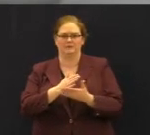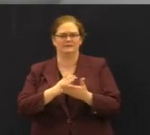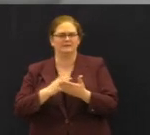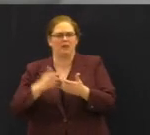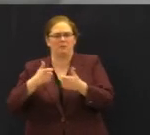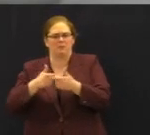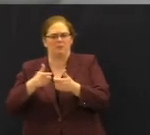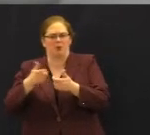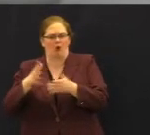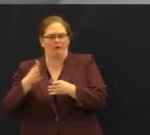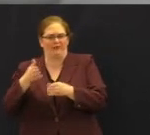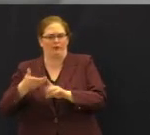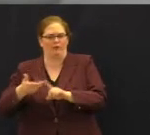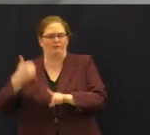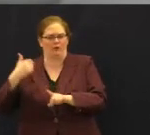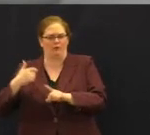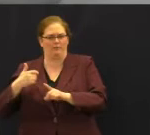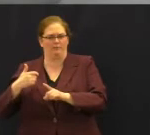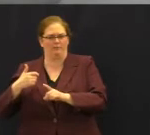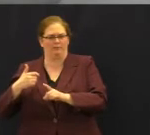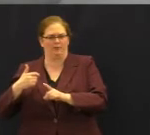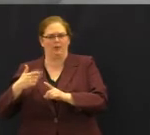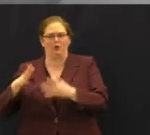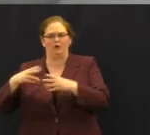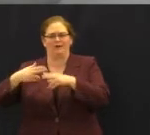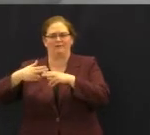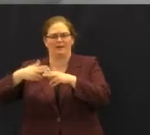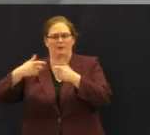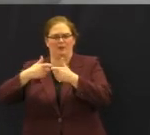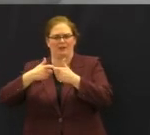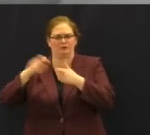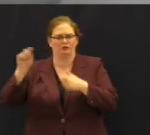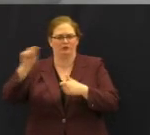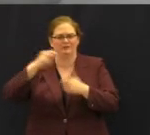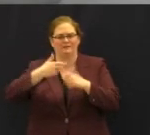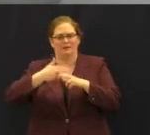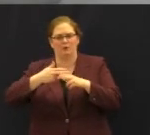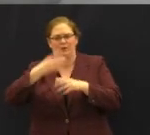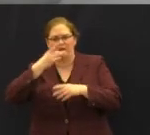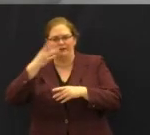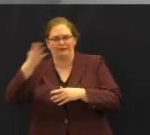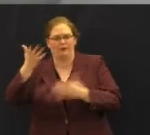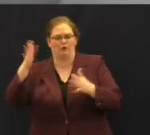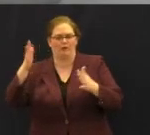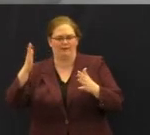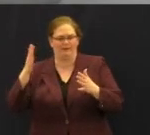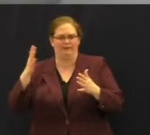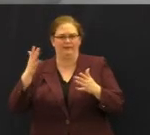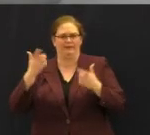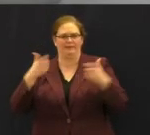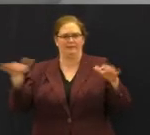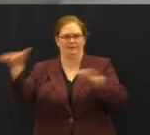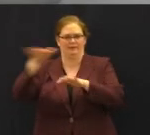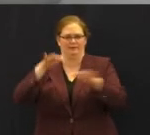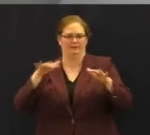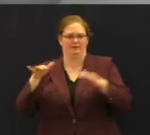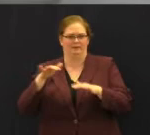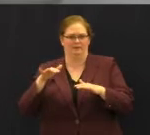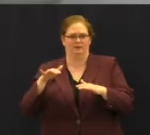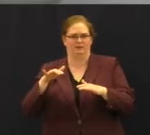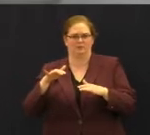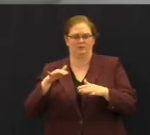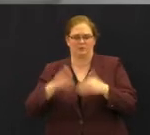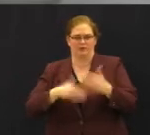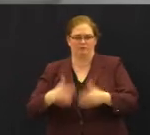already in there, and we already have temporary electric and temporary lighting in the bigger area where it gets the complete build out.